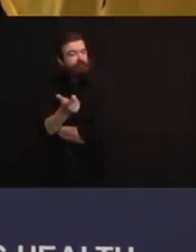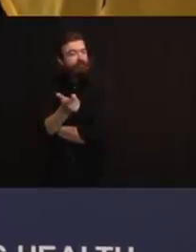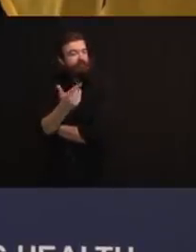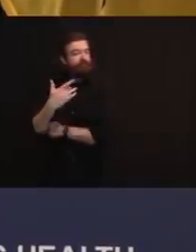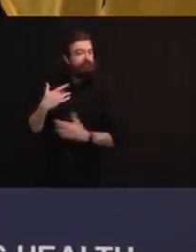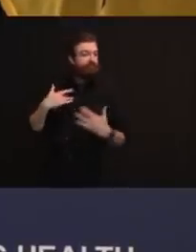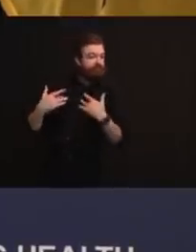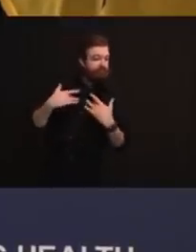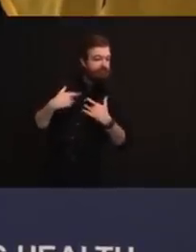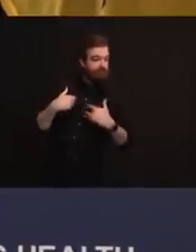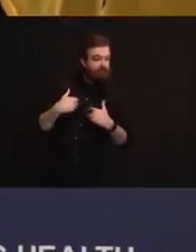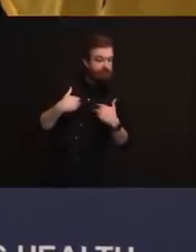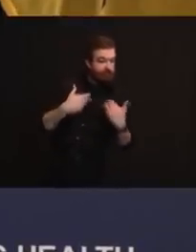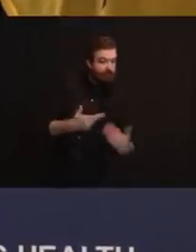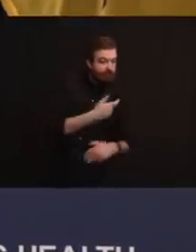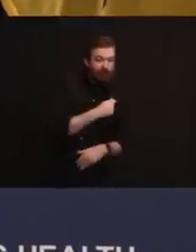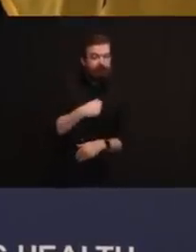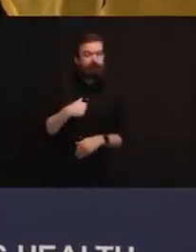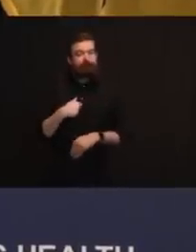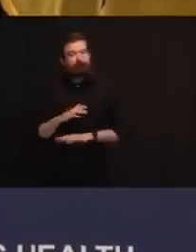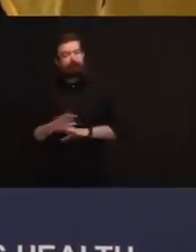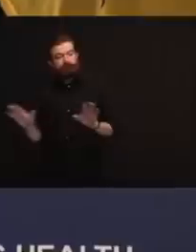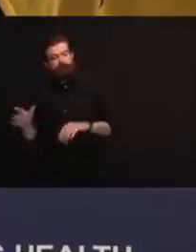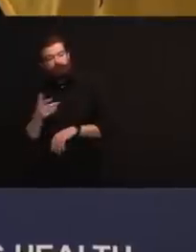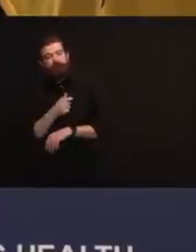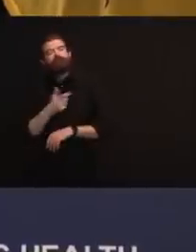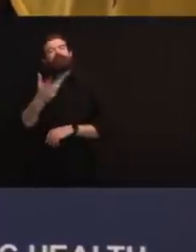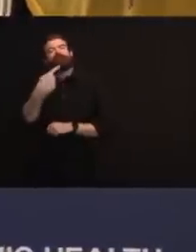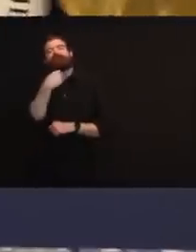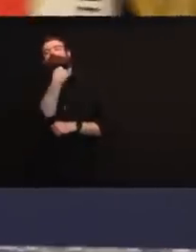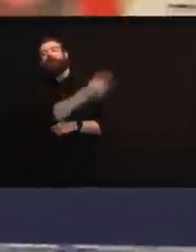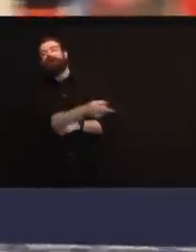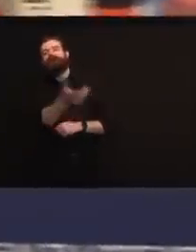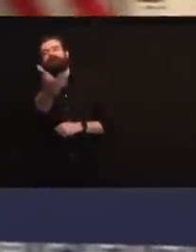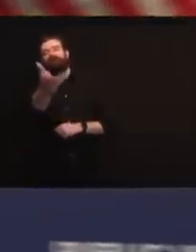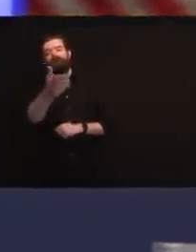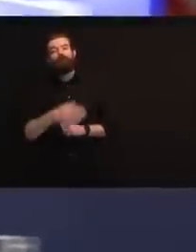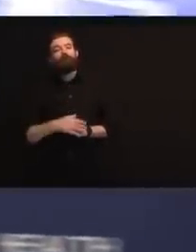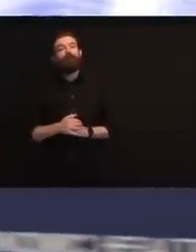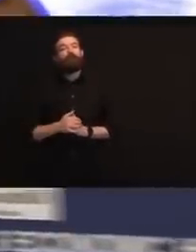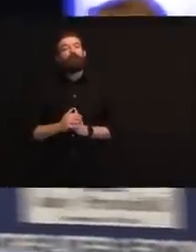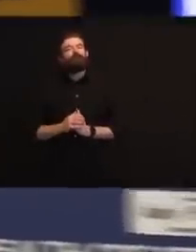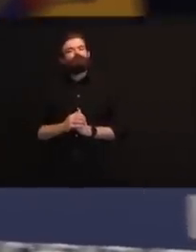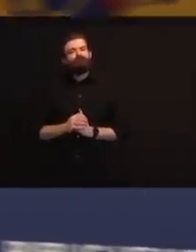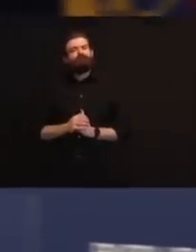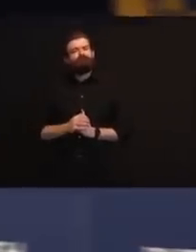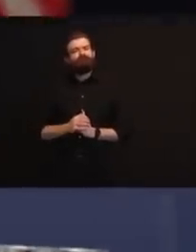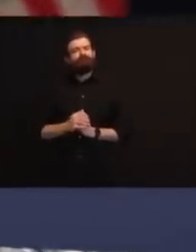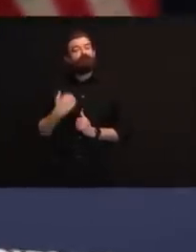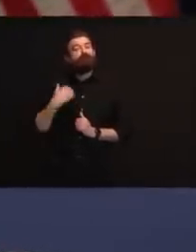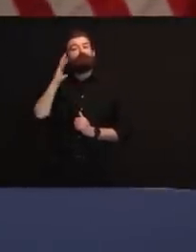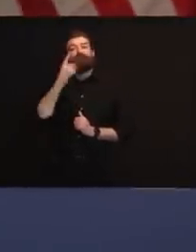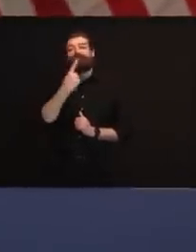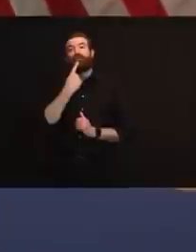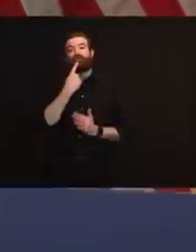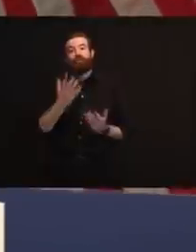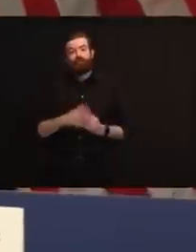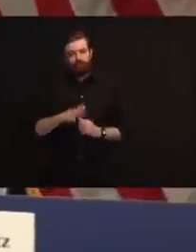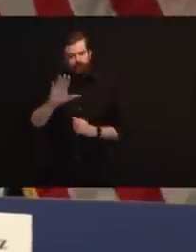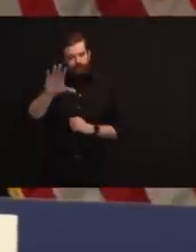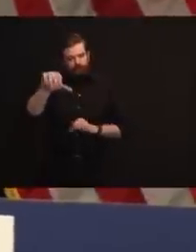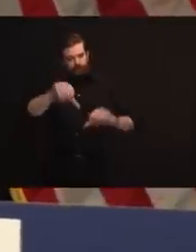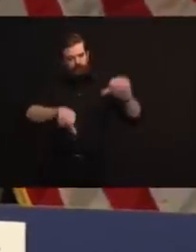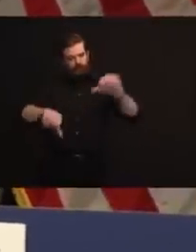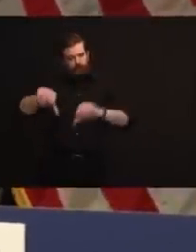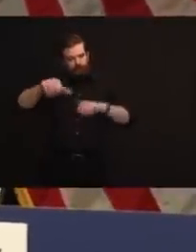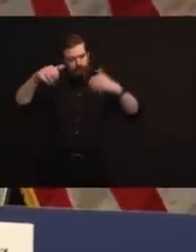for tonight, what would you say to them, Eddie? I would say that the scientific review process in the